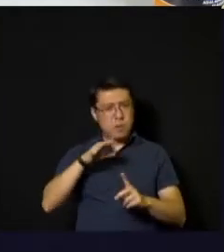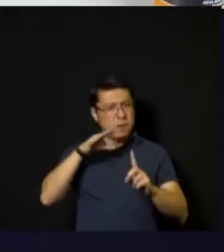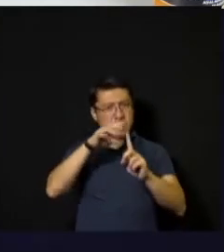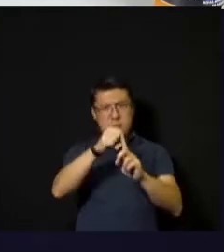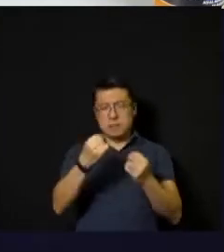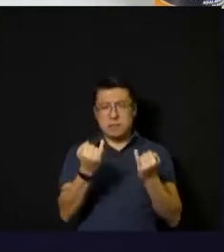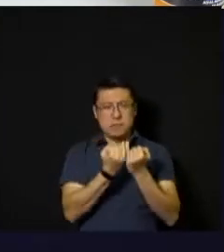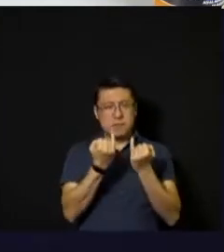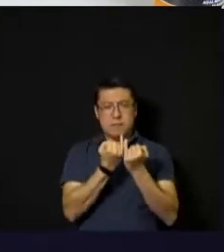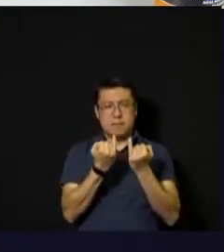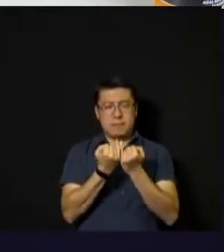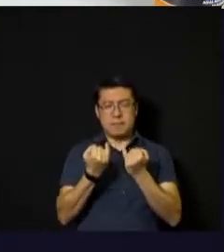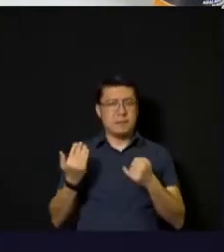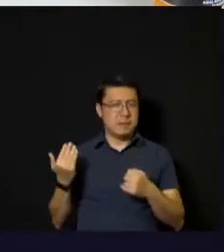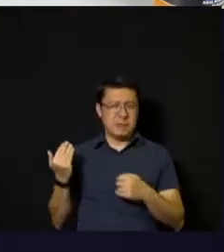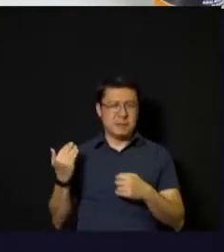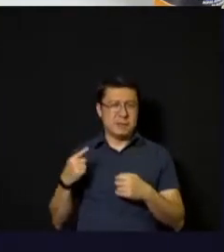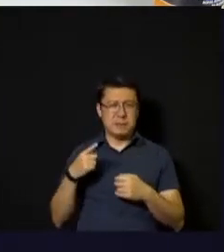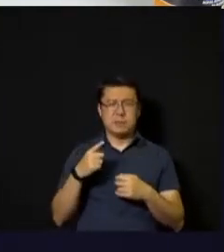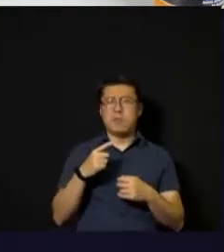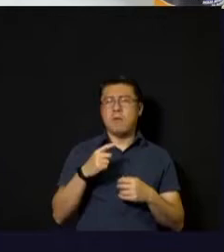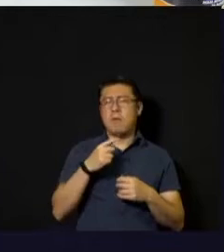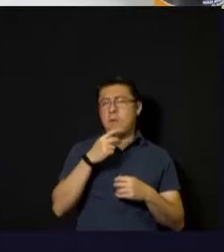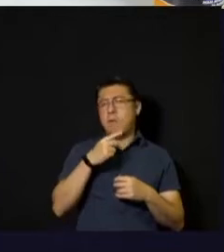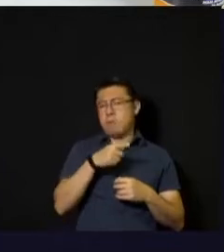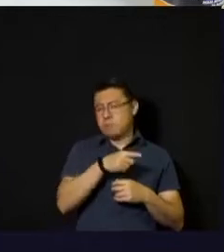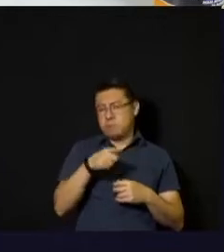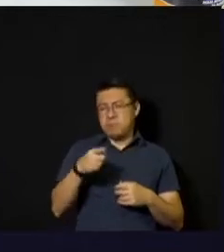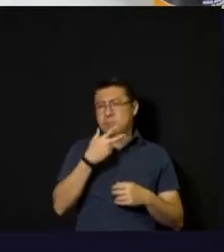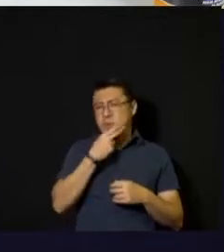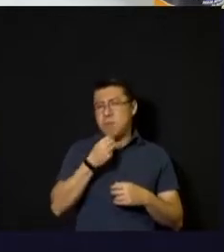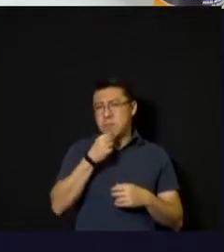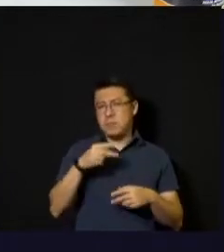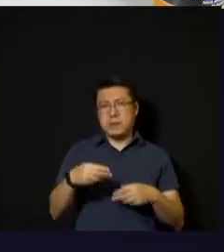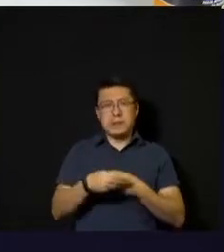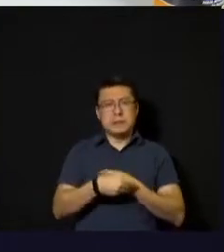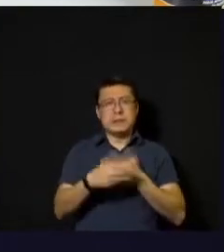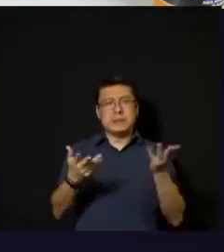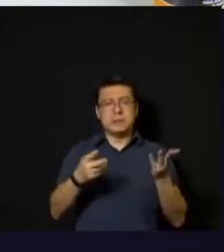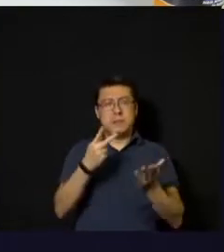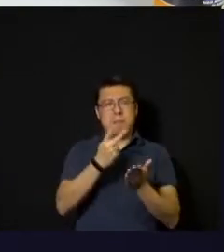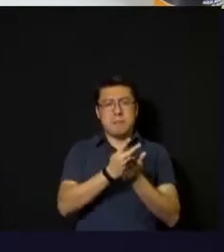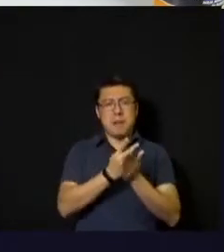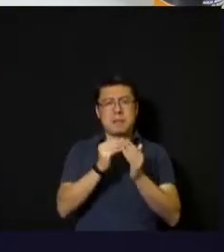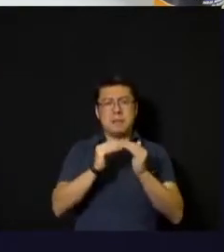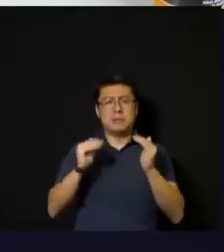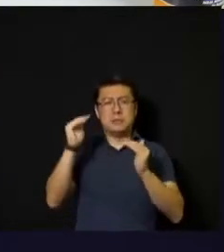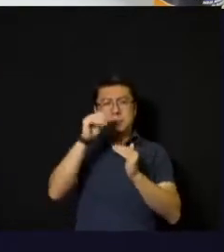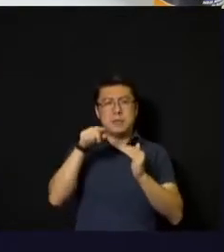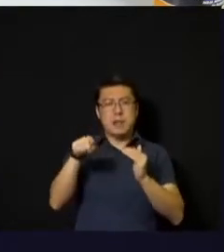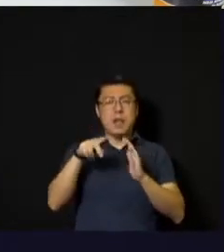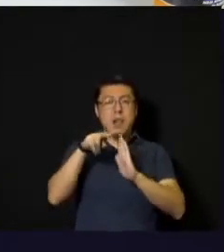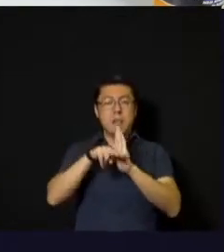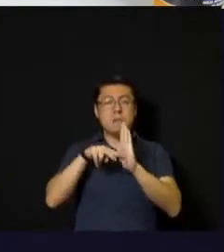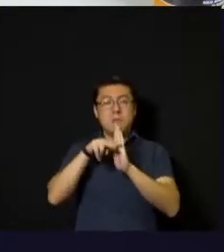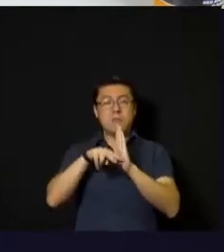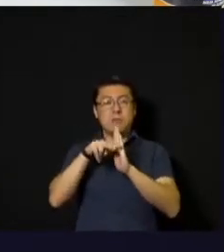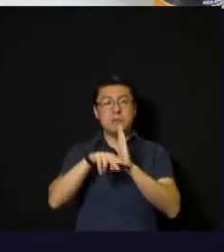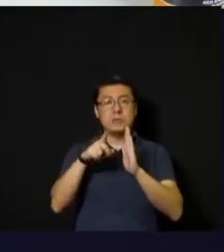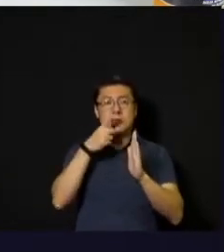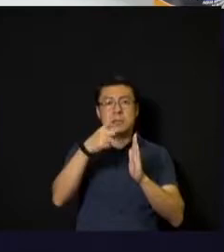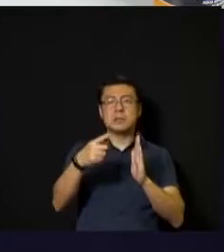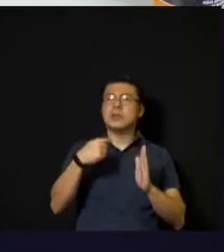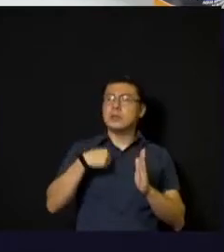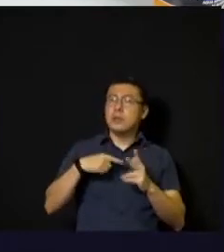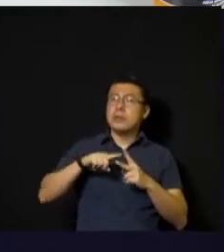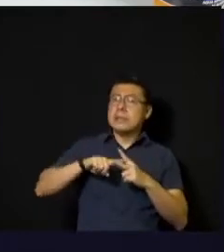able to chase them. A little while ago, a distributor had put on a video and shows and says that I began with